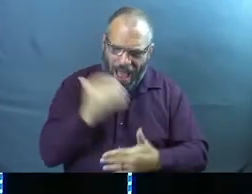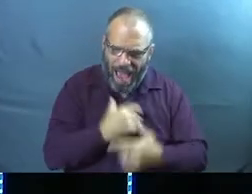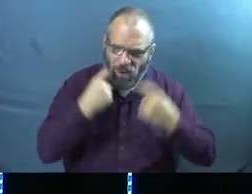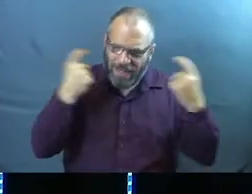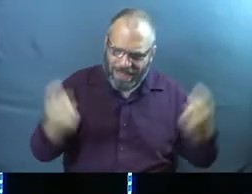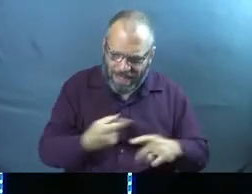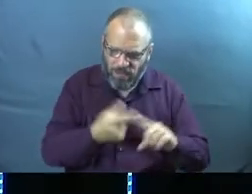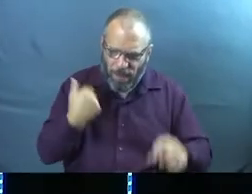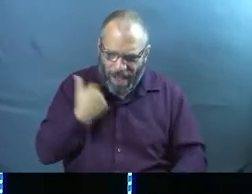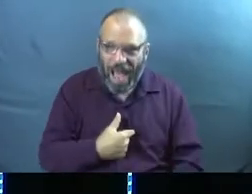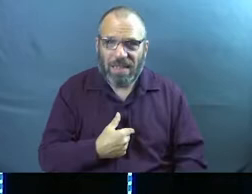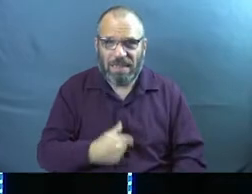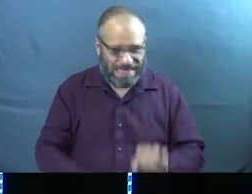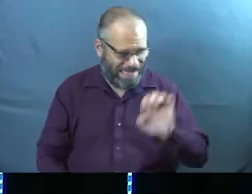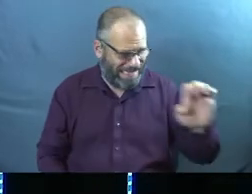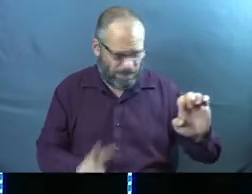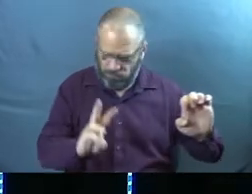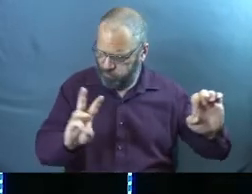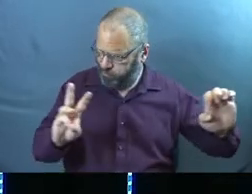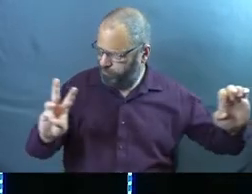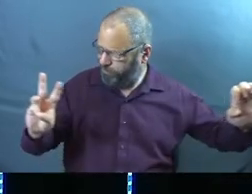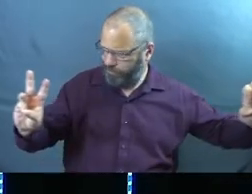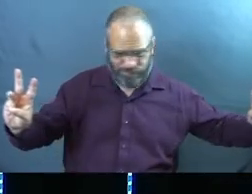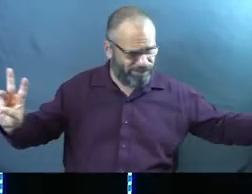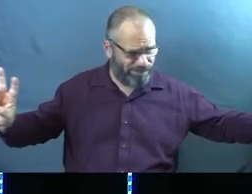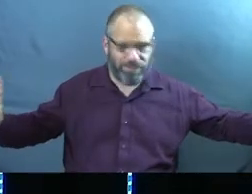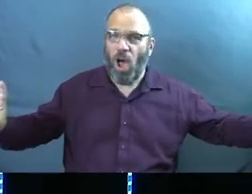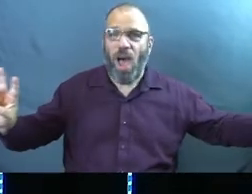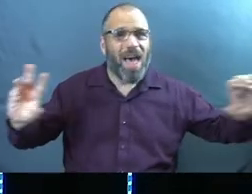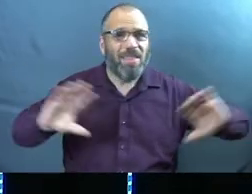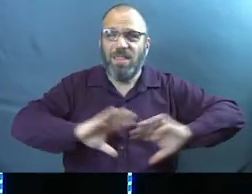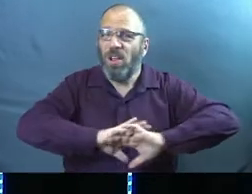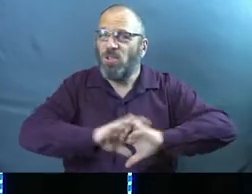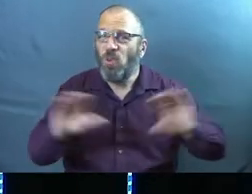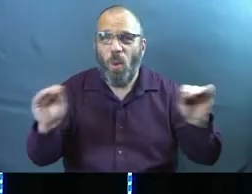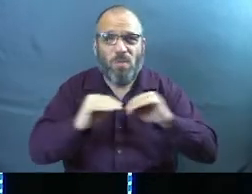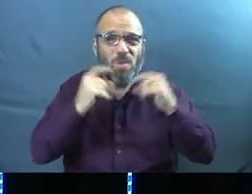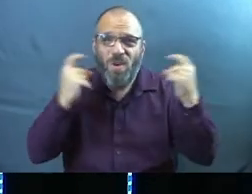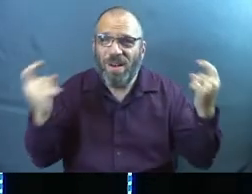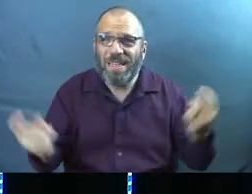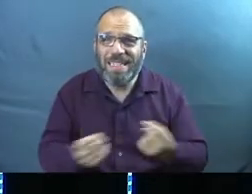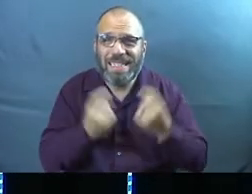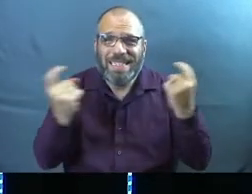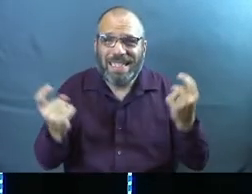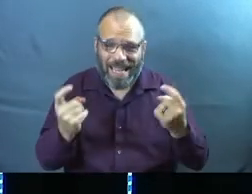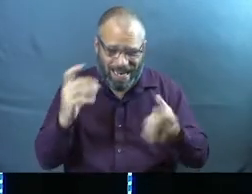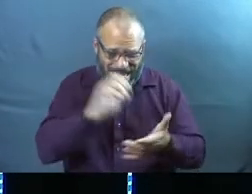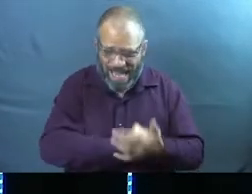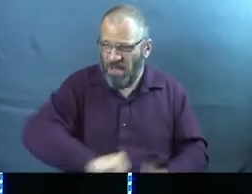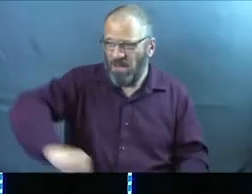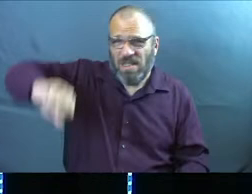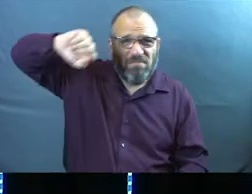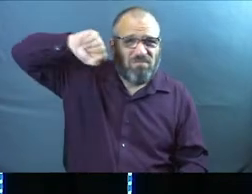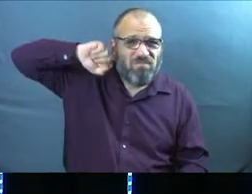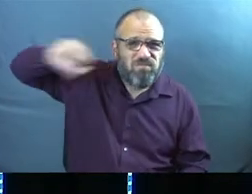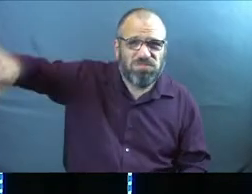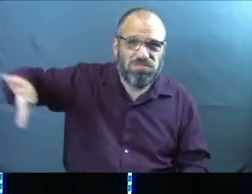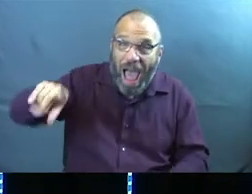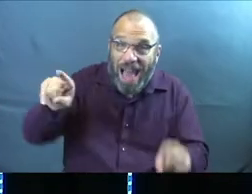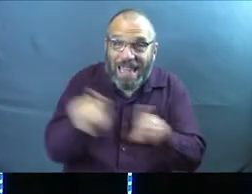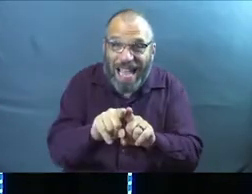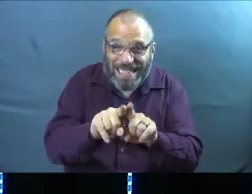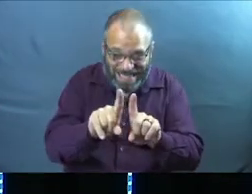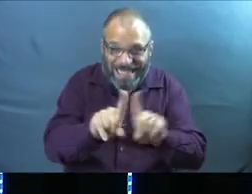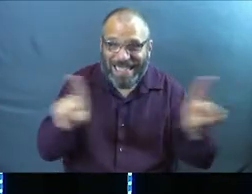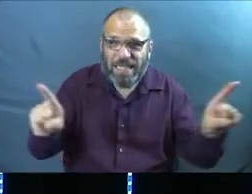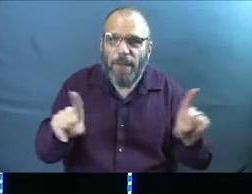transgressions from us. So they're not even here anymore is what he's saying. And he removed them from you as far as the east is from